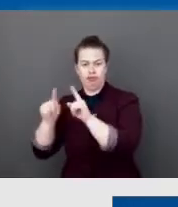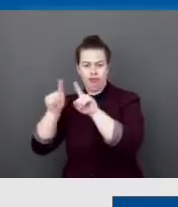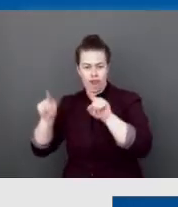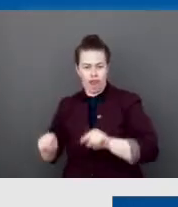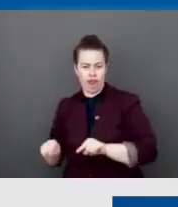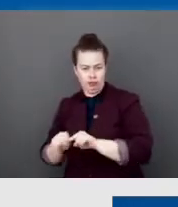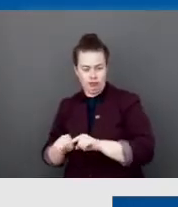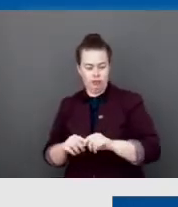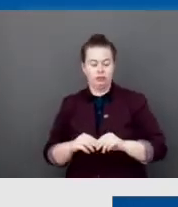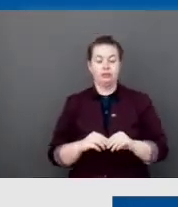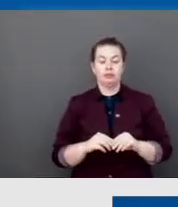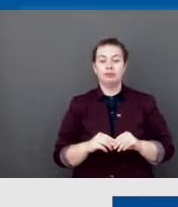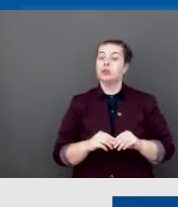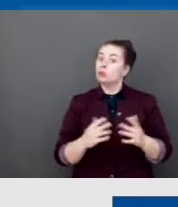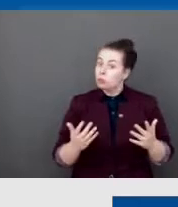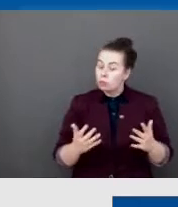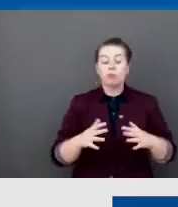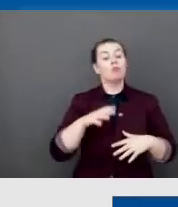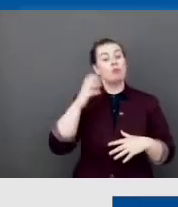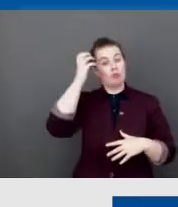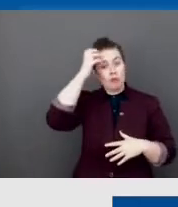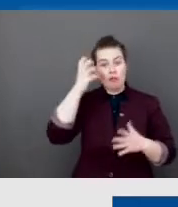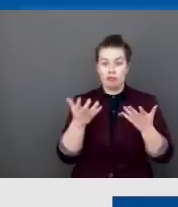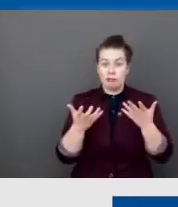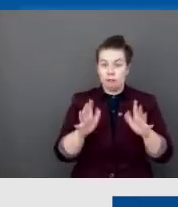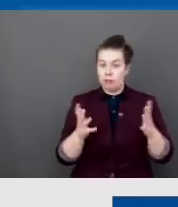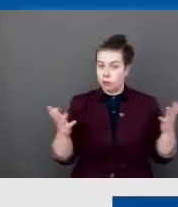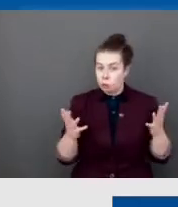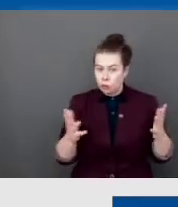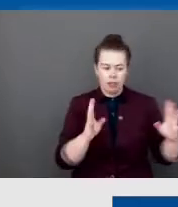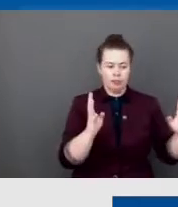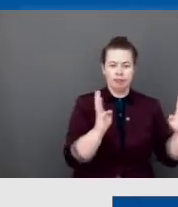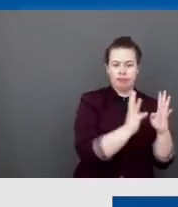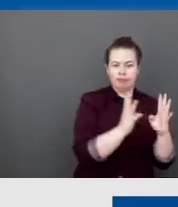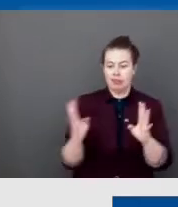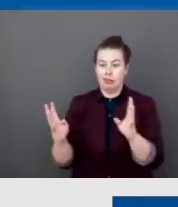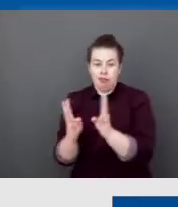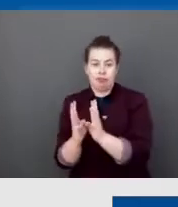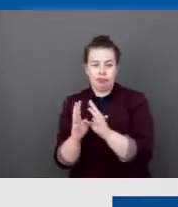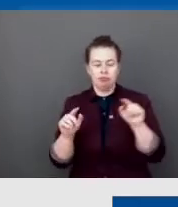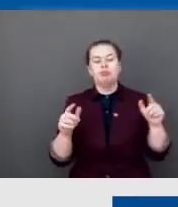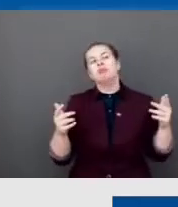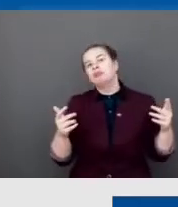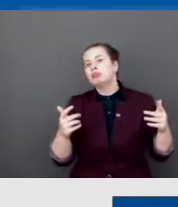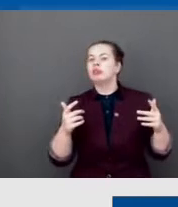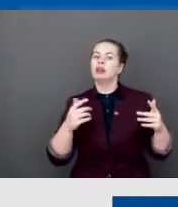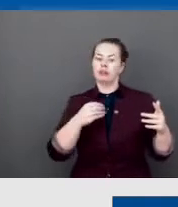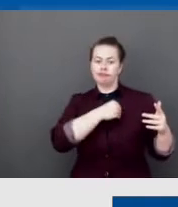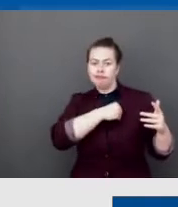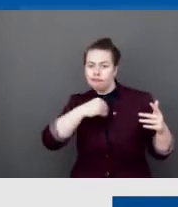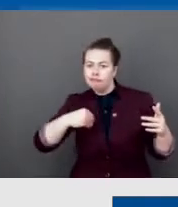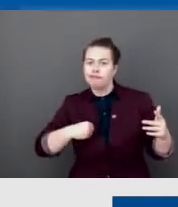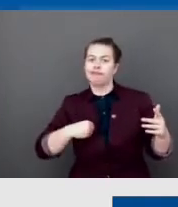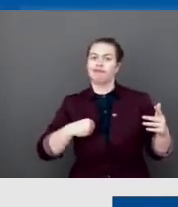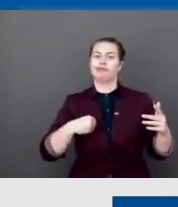pilots in 2 regions in Northern Ireland, bringing together all of the key stakeholders, like healthcare professionals,